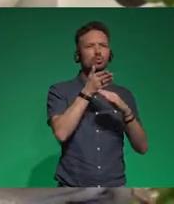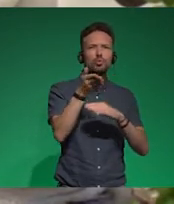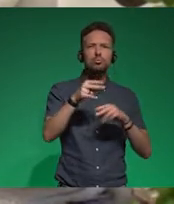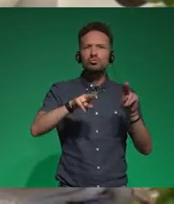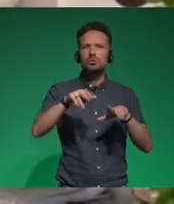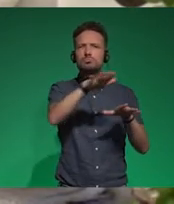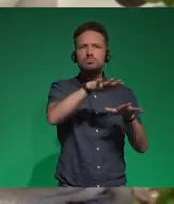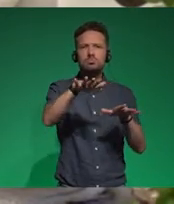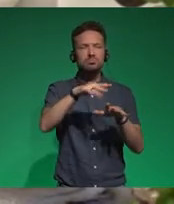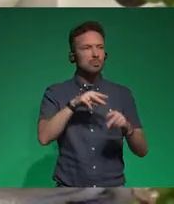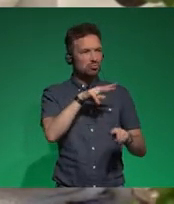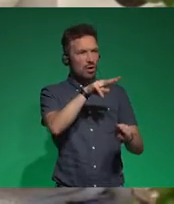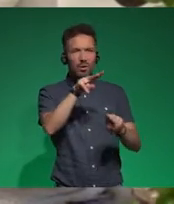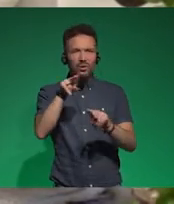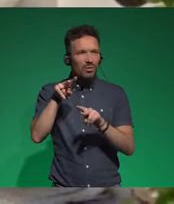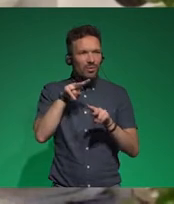along way